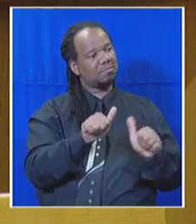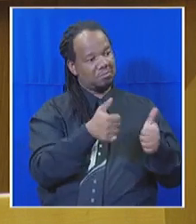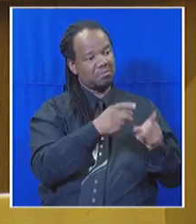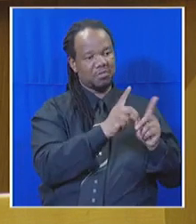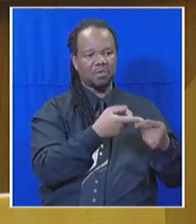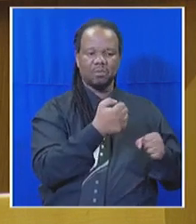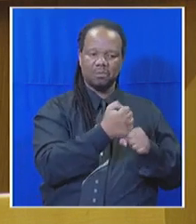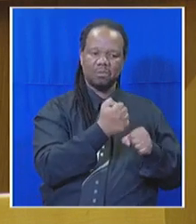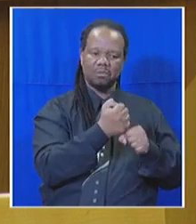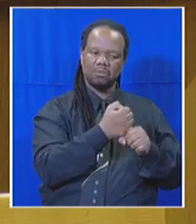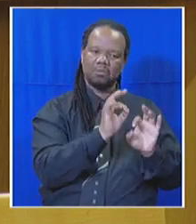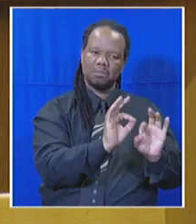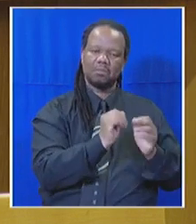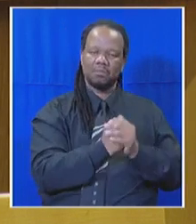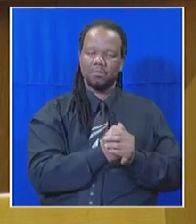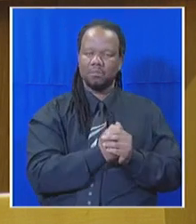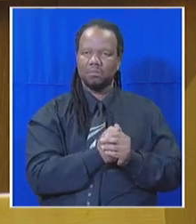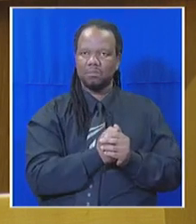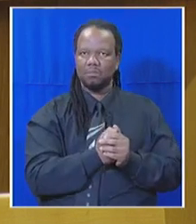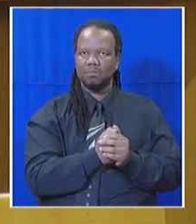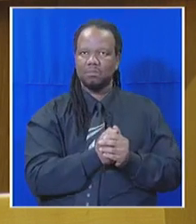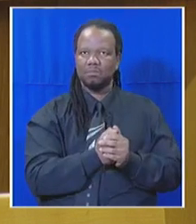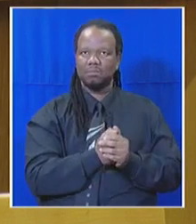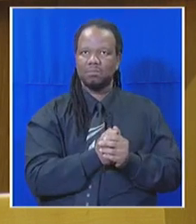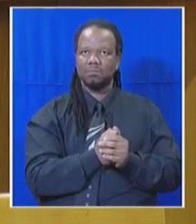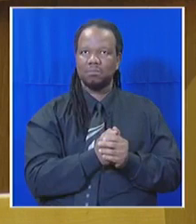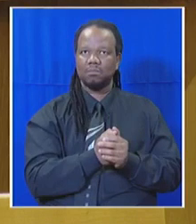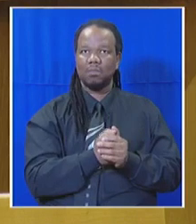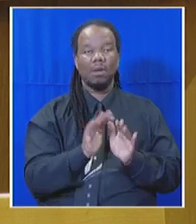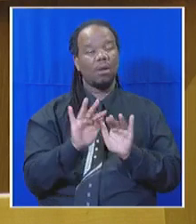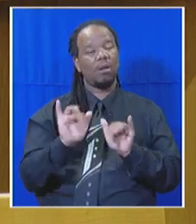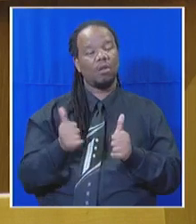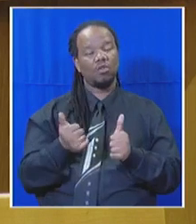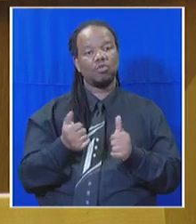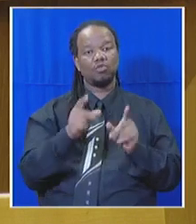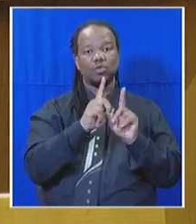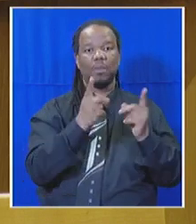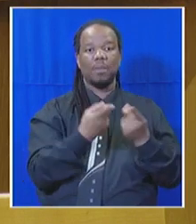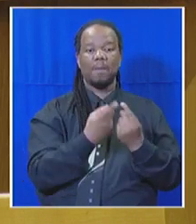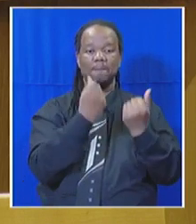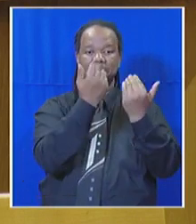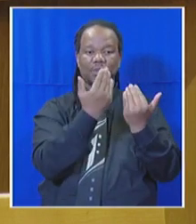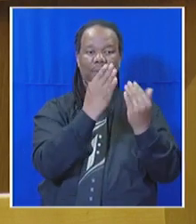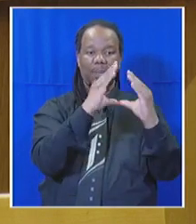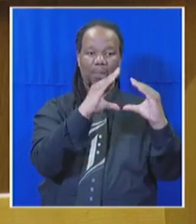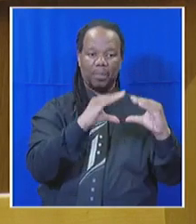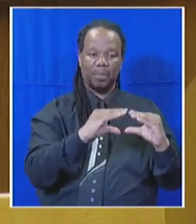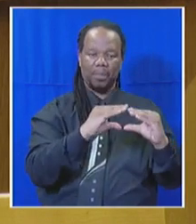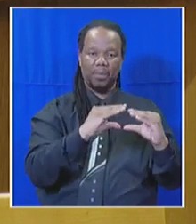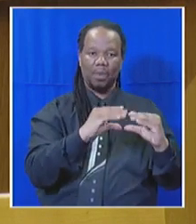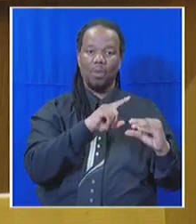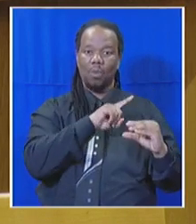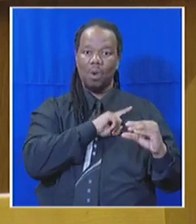forward. The department has in fact had its budget reduced, largely due to an inability to fill vacant